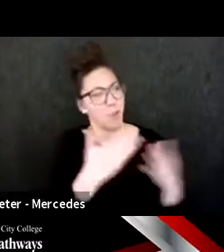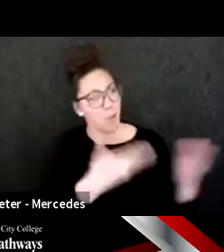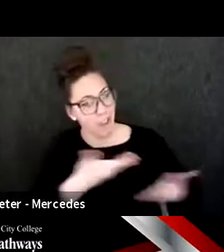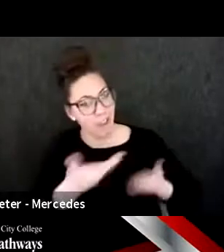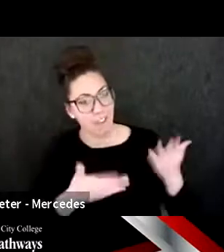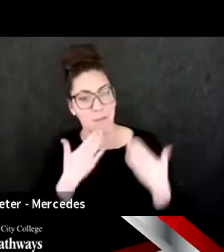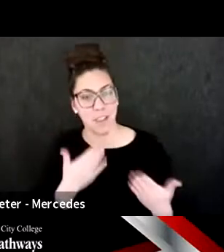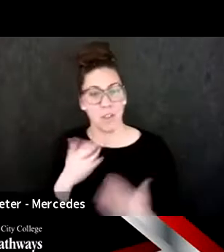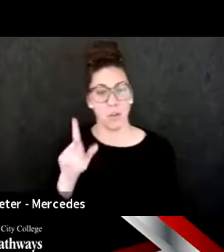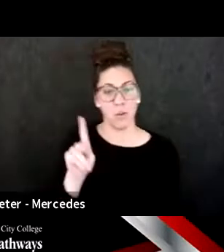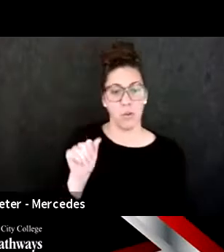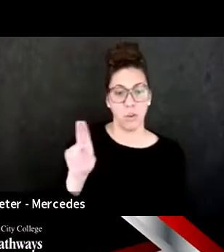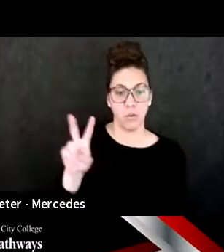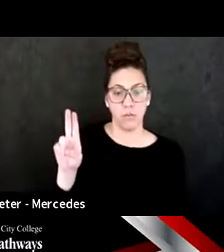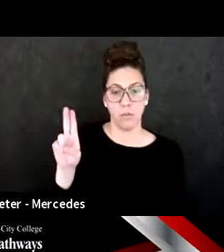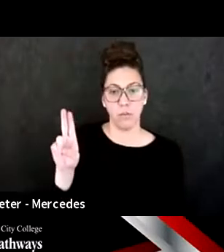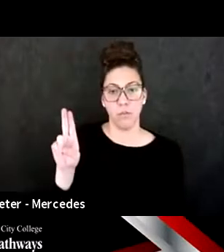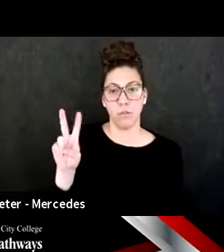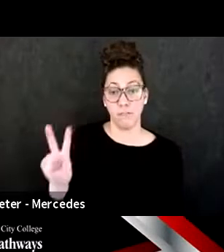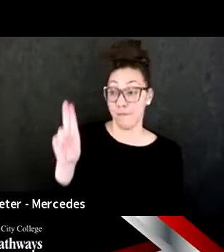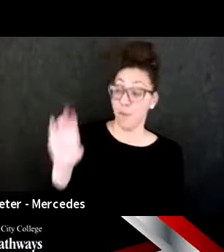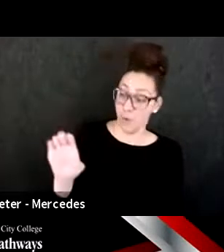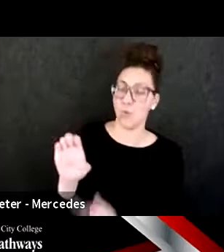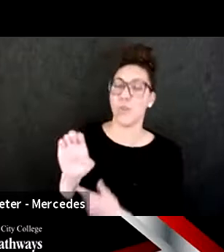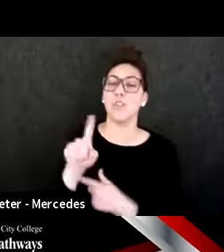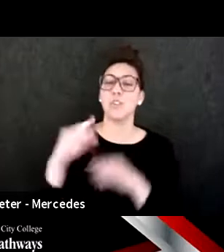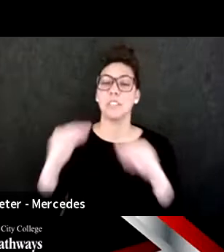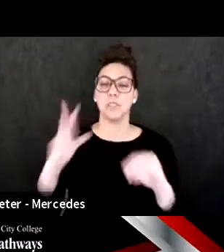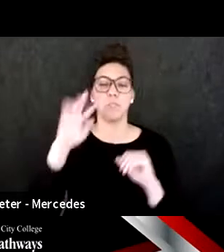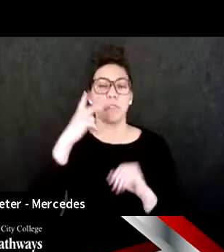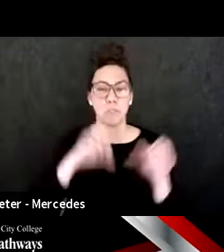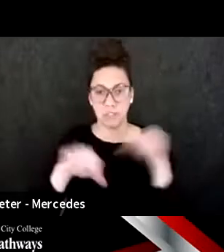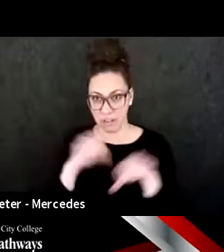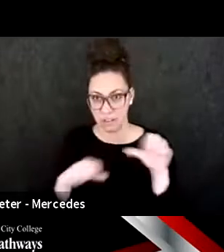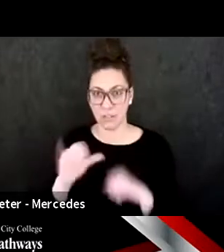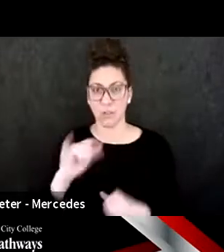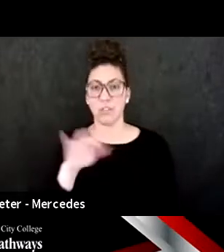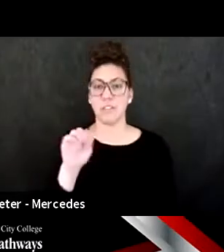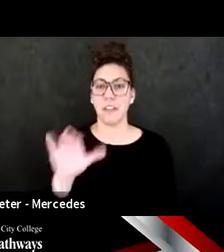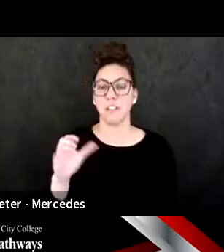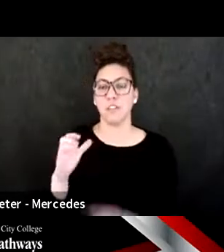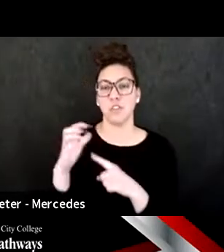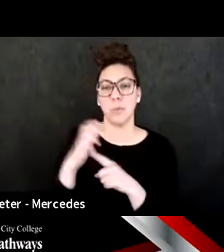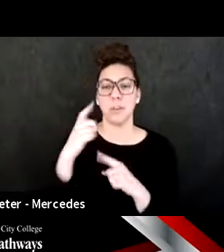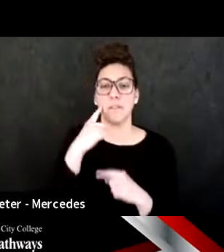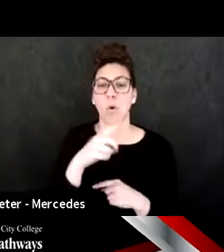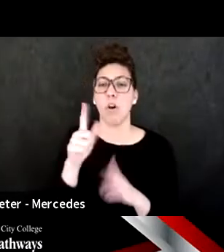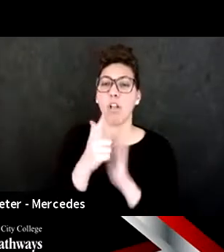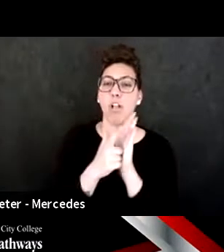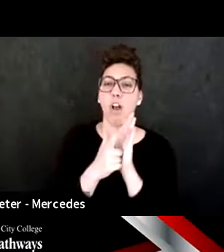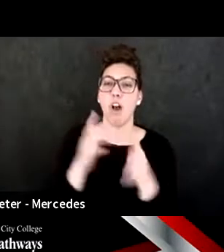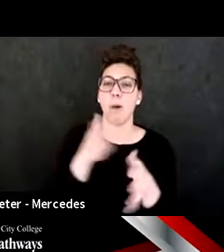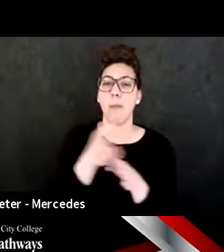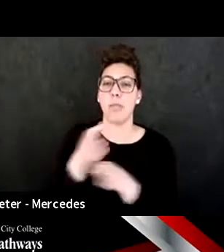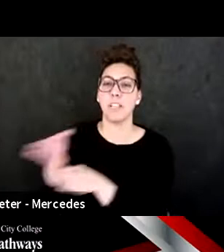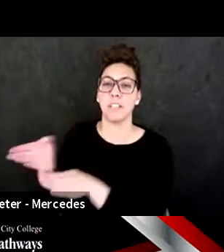Kuvu teaches political science at Fresno City College and is the faculty champion for the Law Pathways program